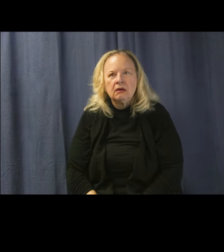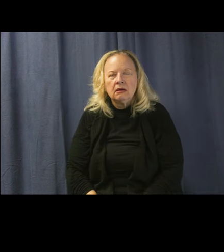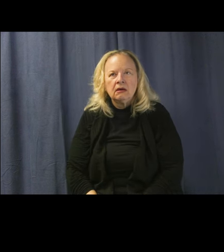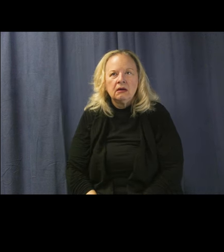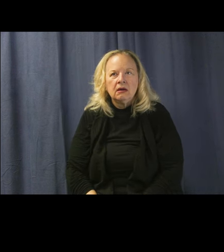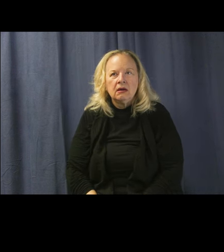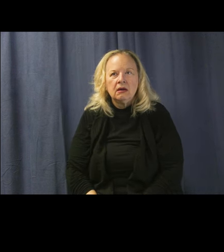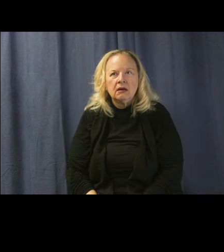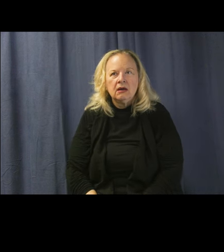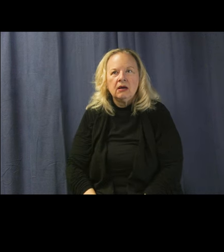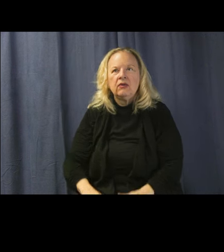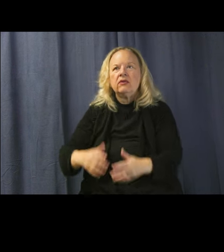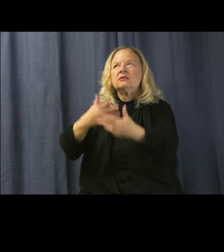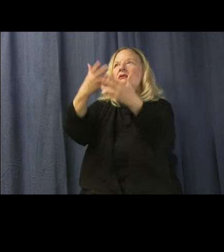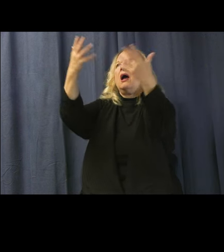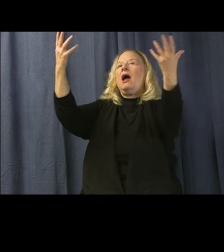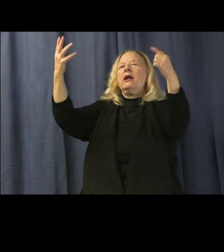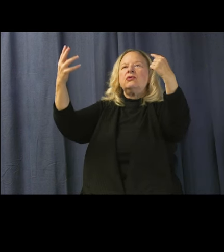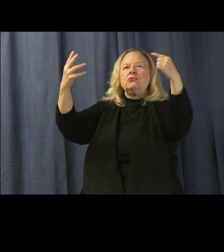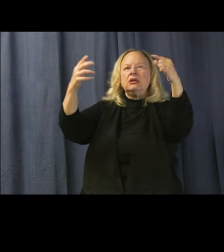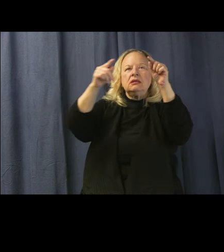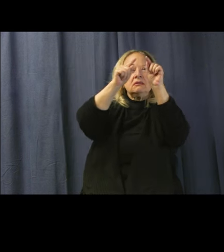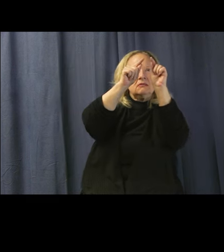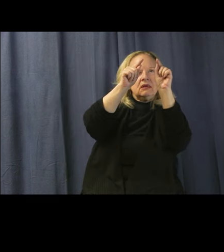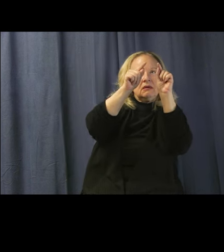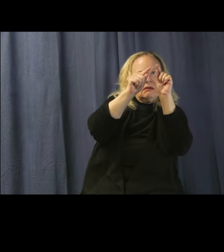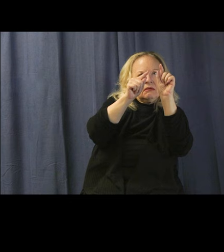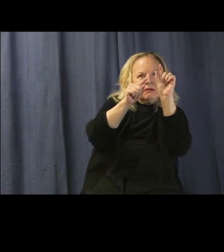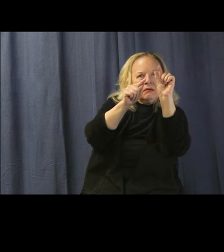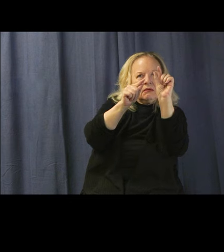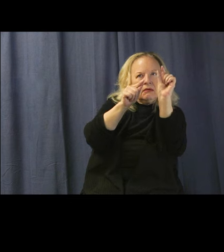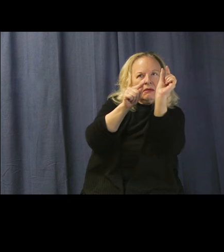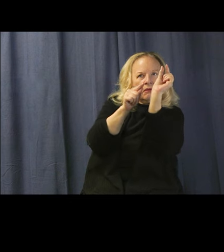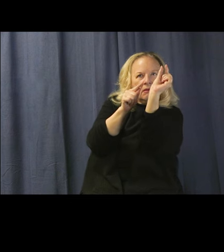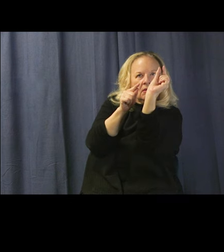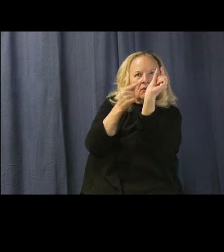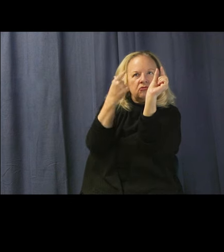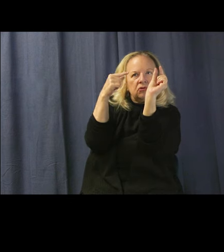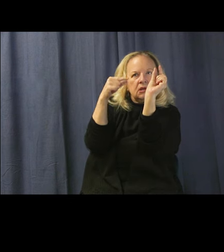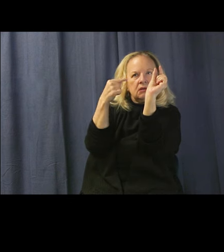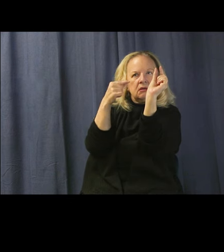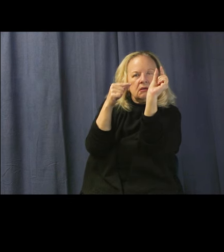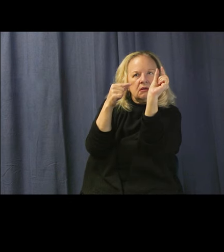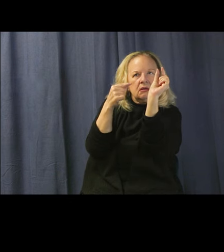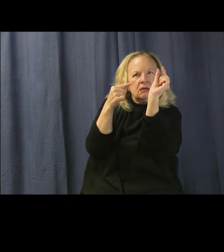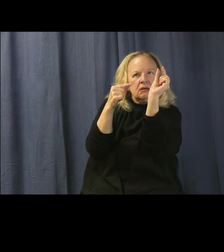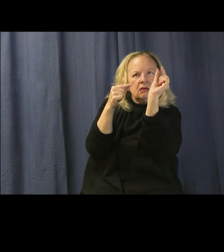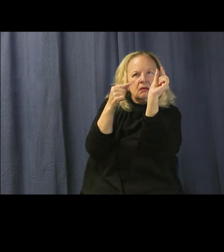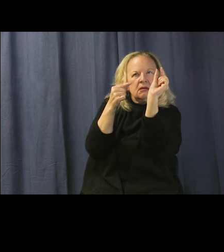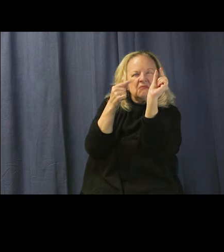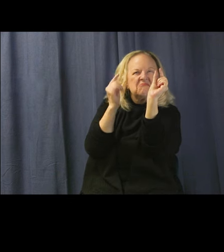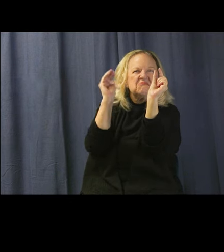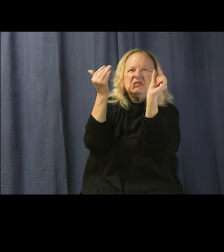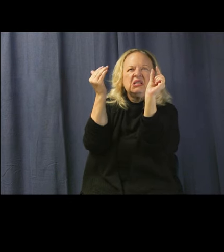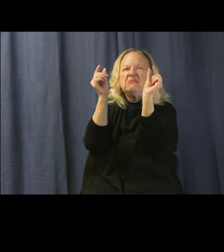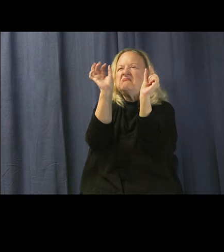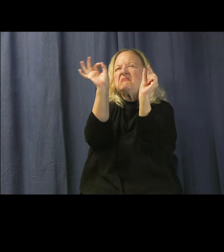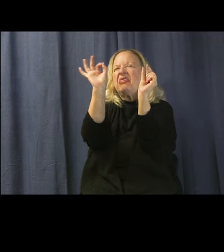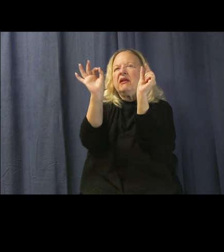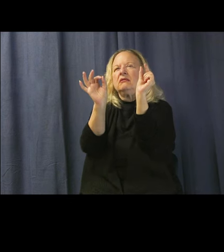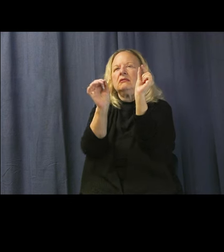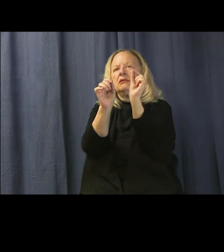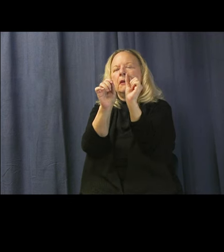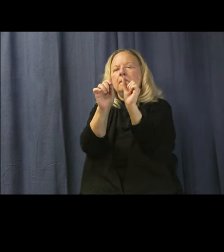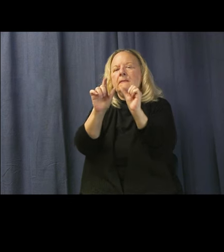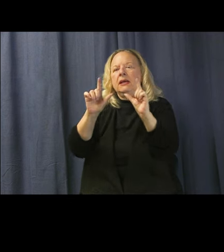Now, here's a little look at the sky. You see the little green square under the word what? And look, that little green square? See that little green square up there? I'm going to make it